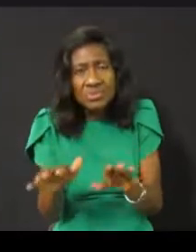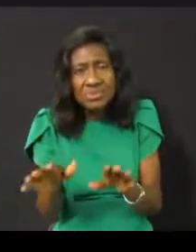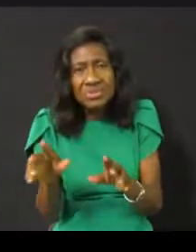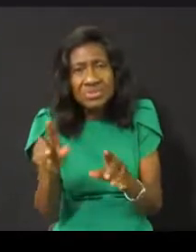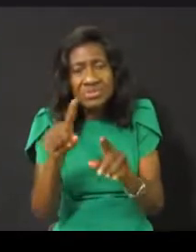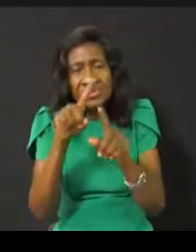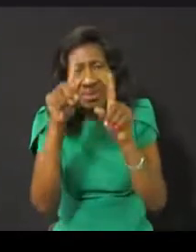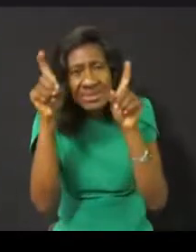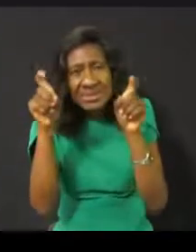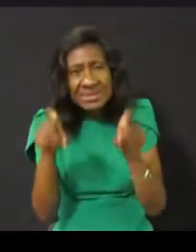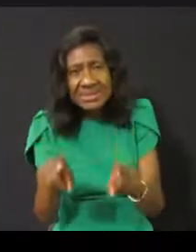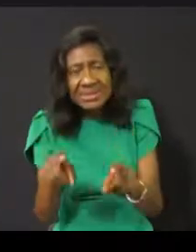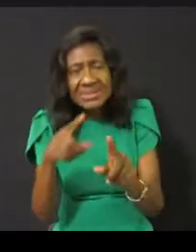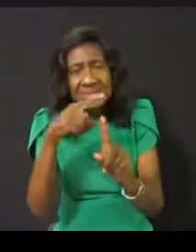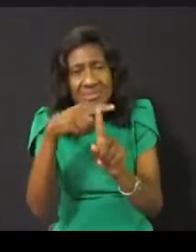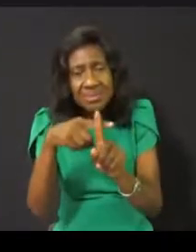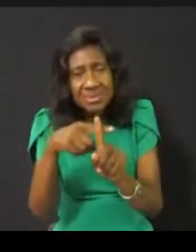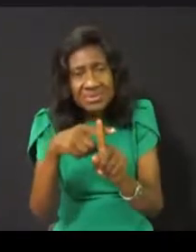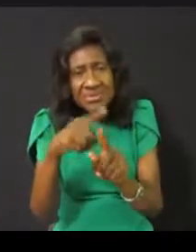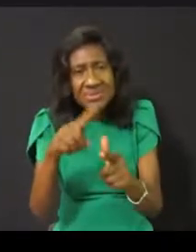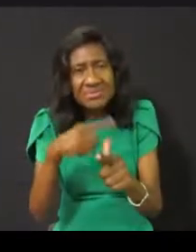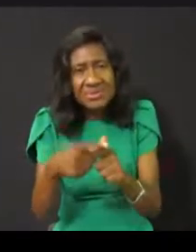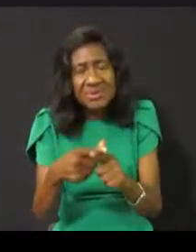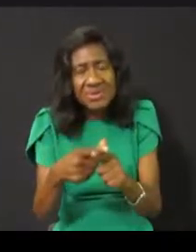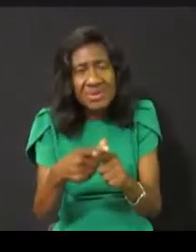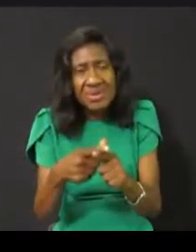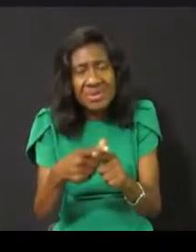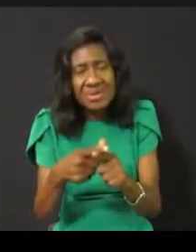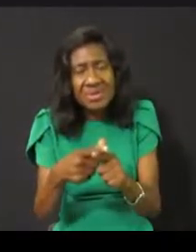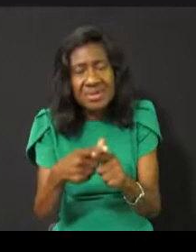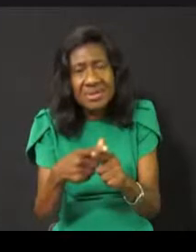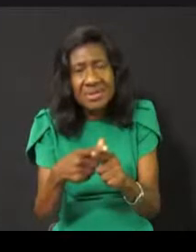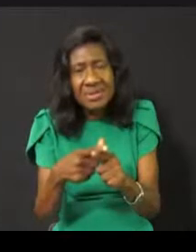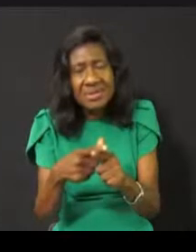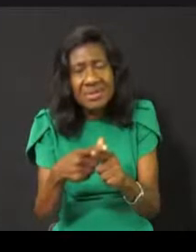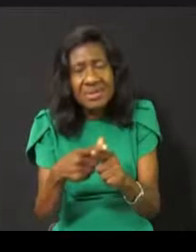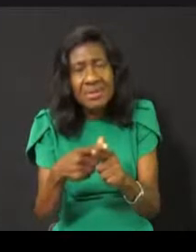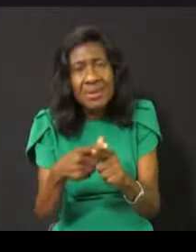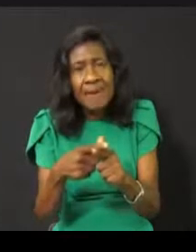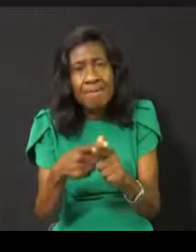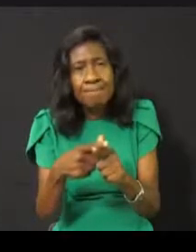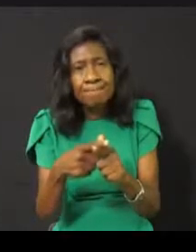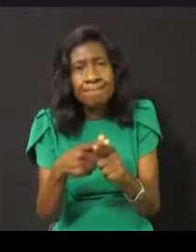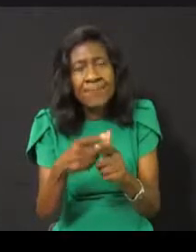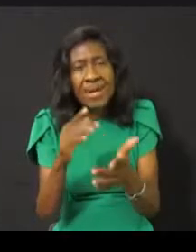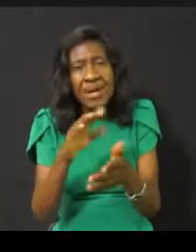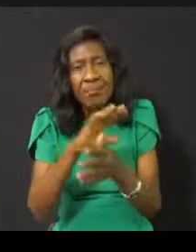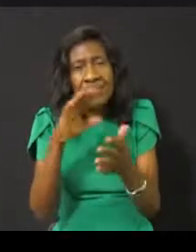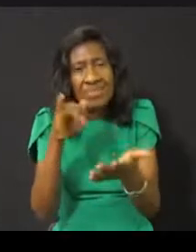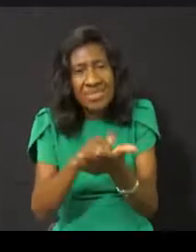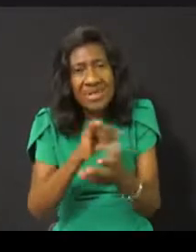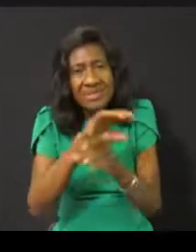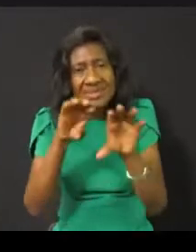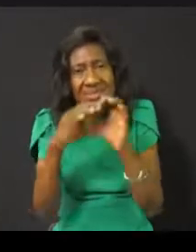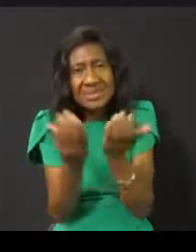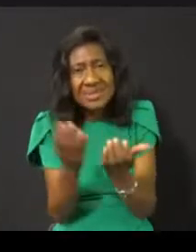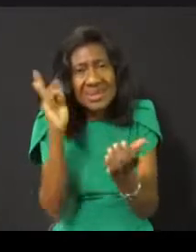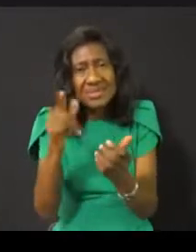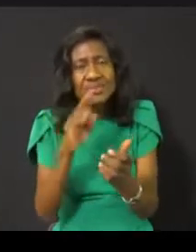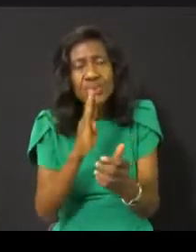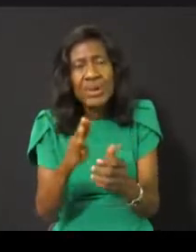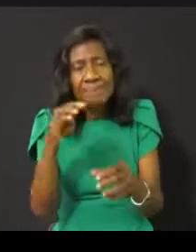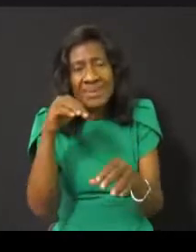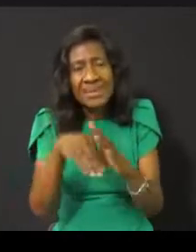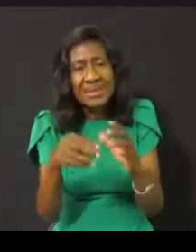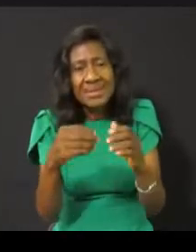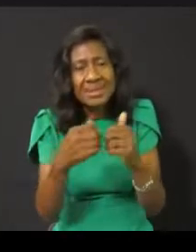all have to go into quarantine. So are we now on Monday saying, no, it will only be the children that test positive and that's it? Everybody else gets to go